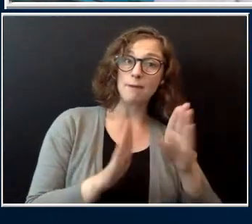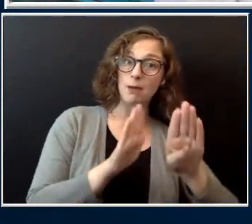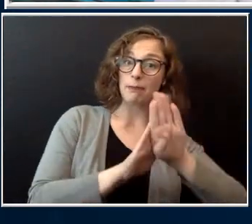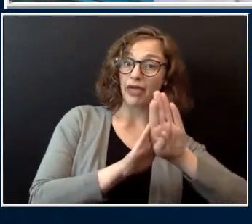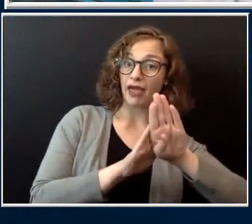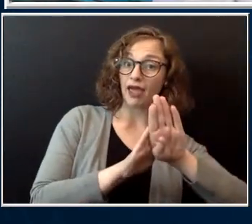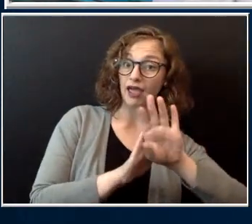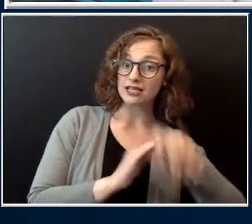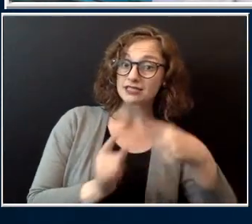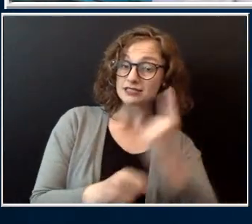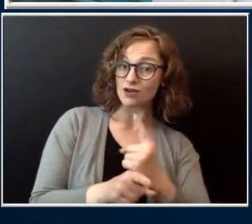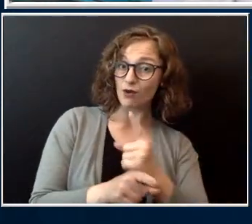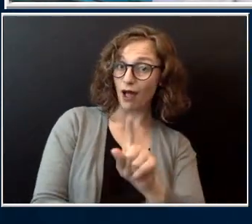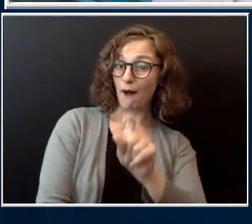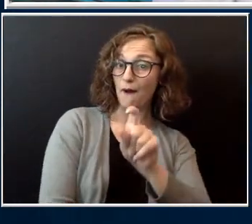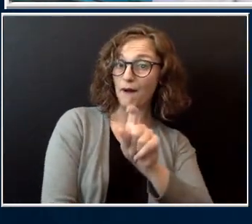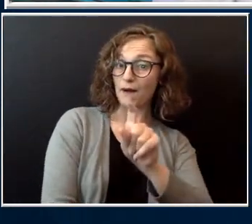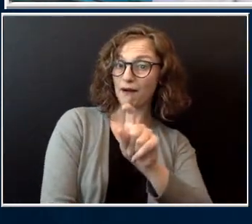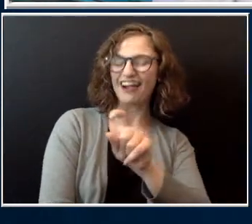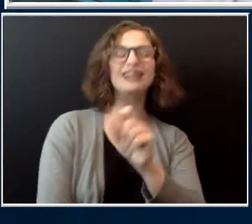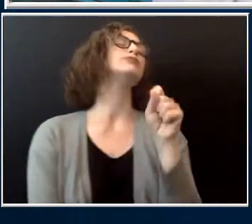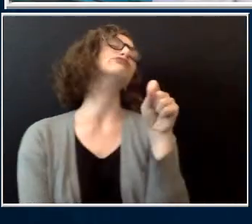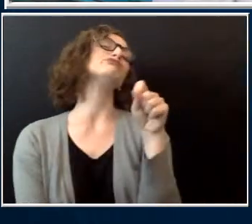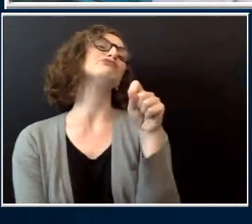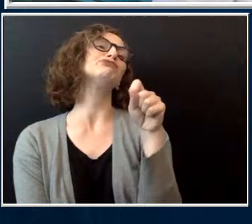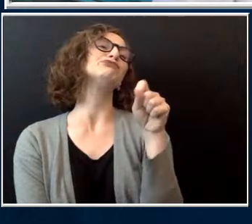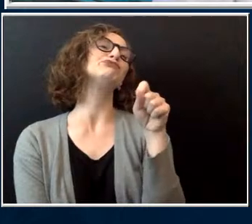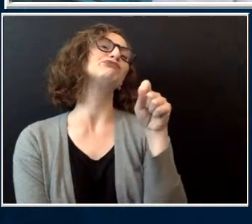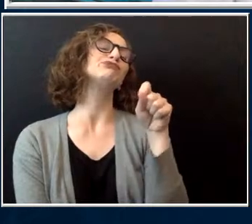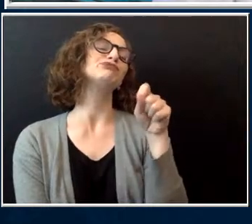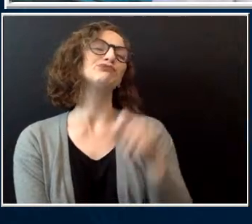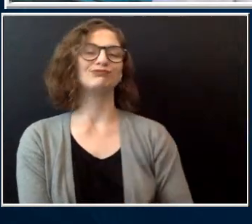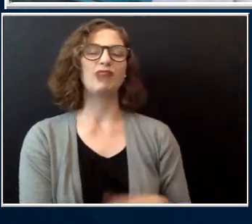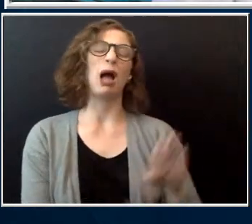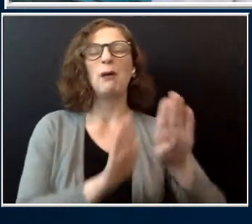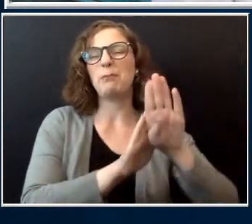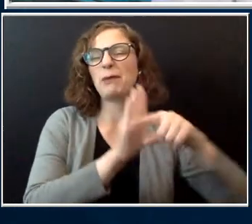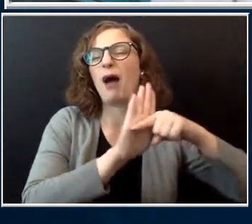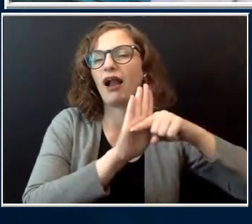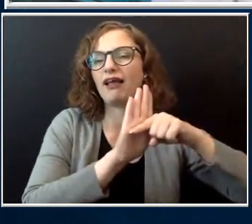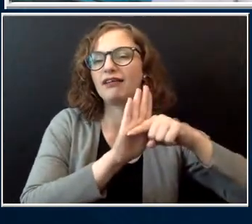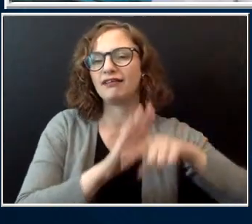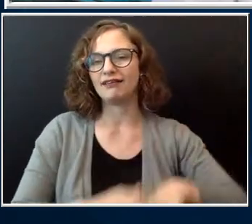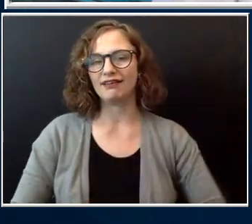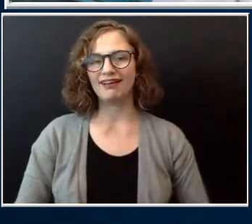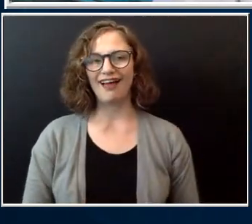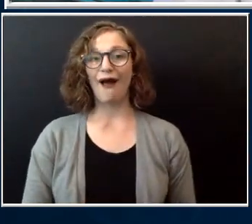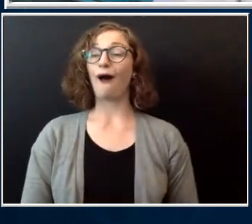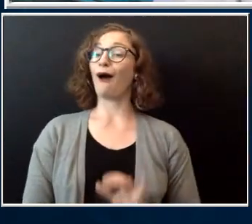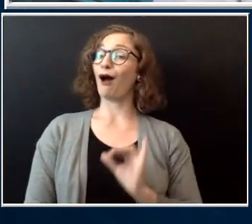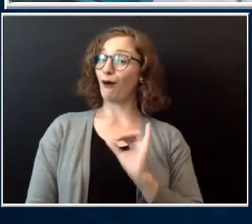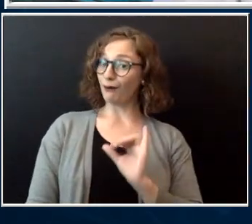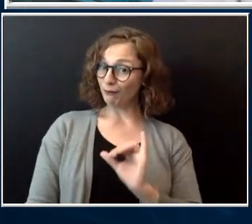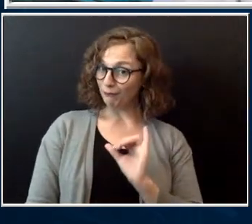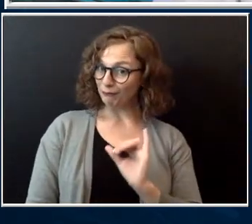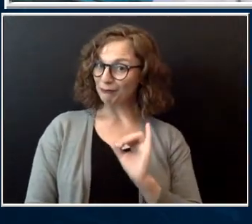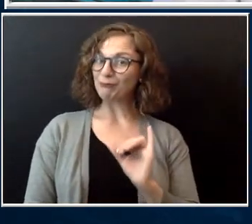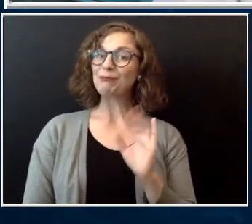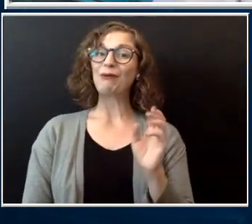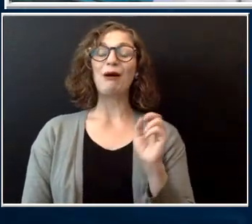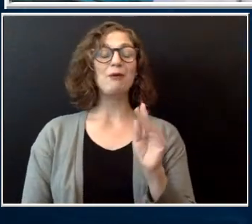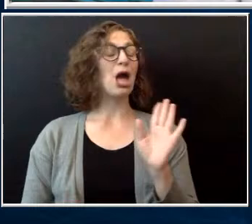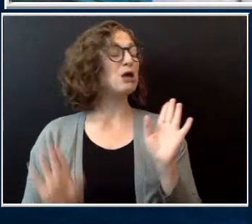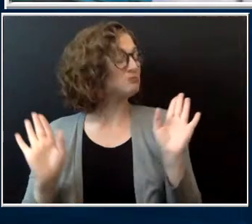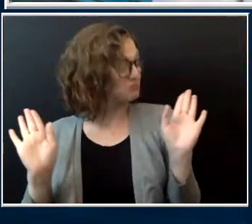fall here? Yeah, a B minus. Okay, good. I got you.